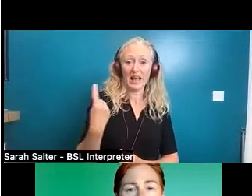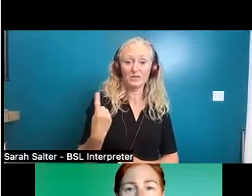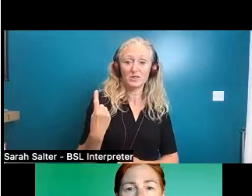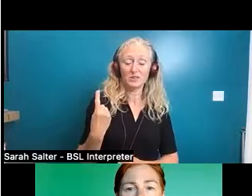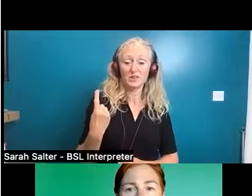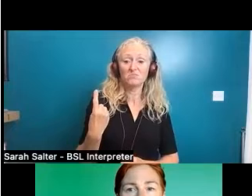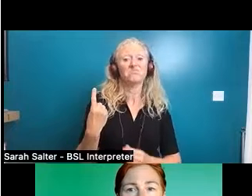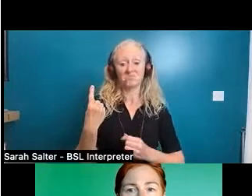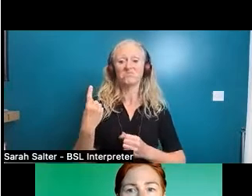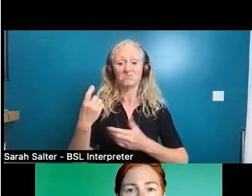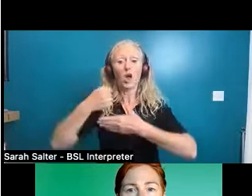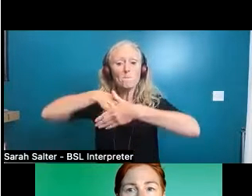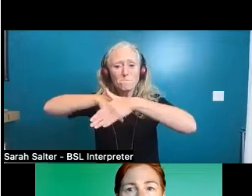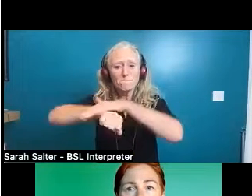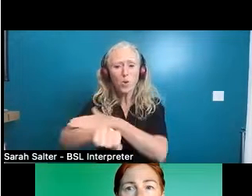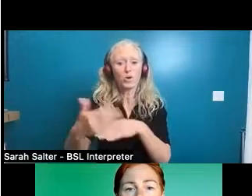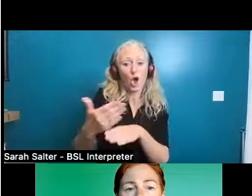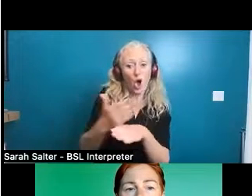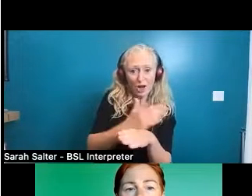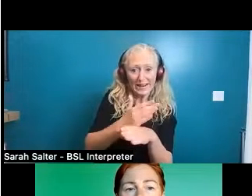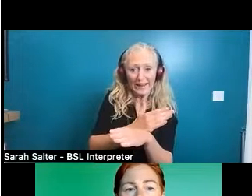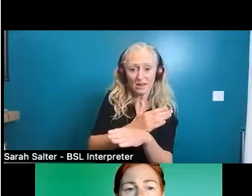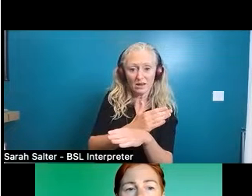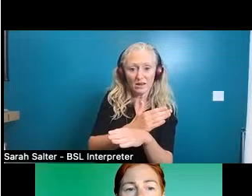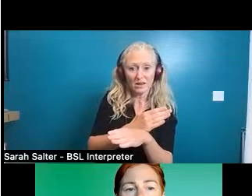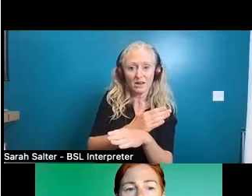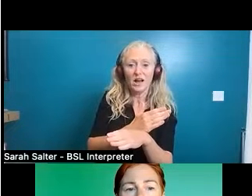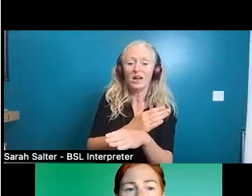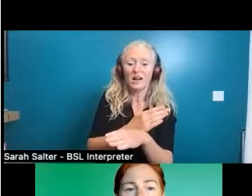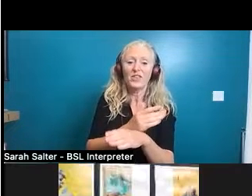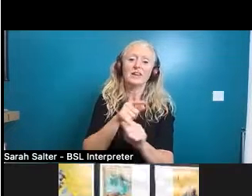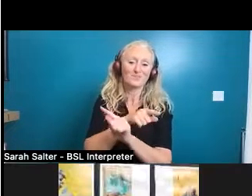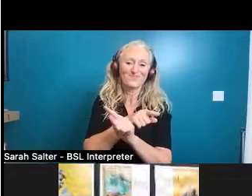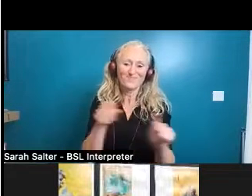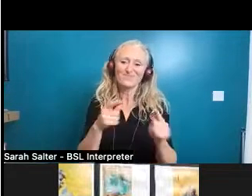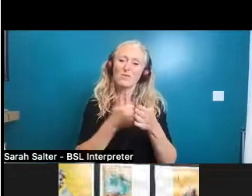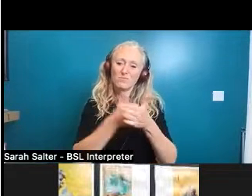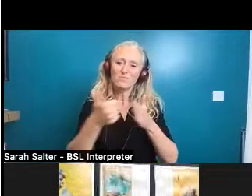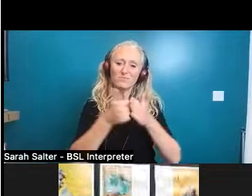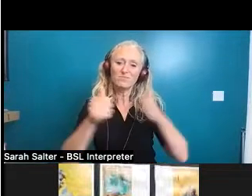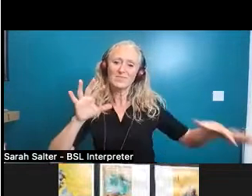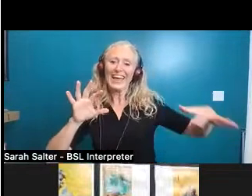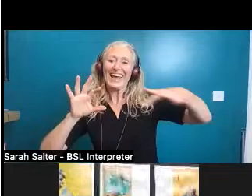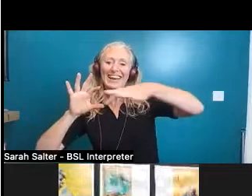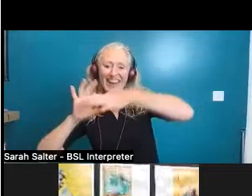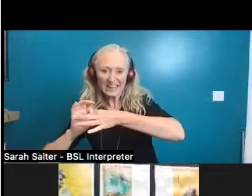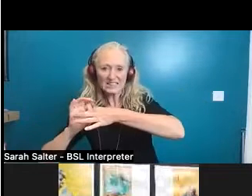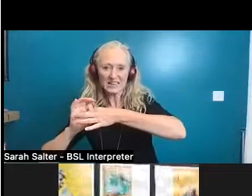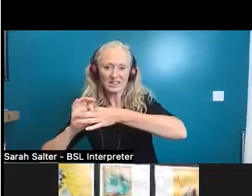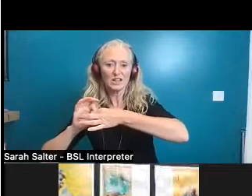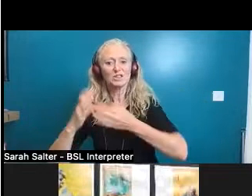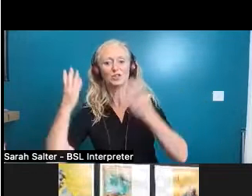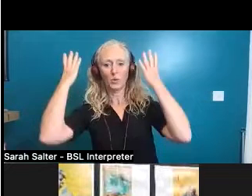life, there quite a lot of hearing loss is attributed to those to incidents during